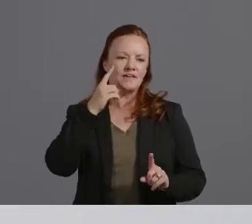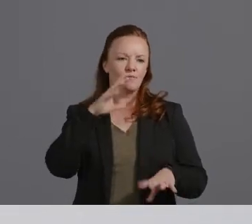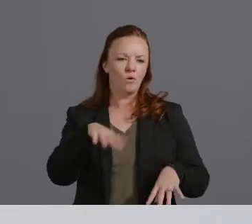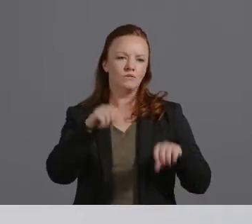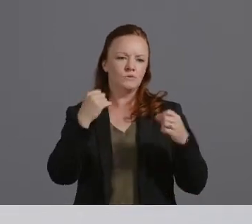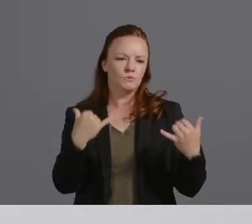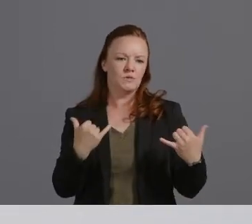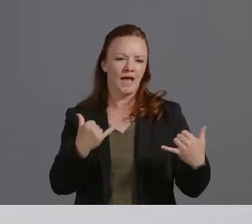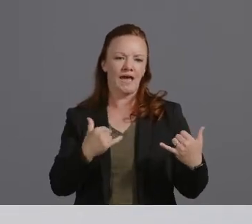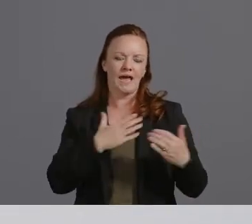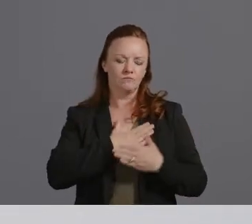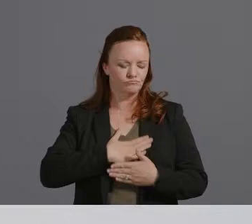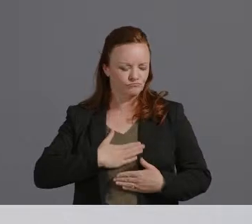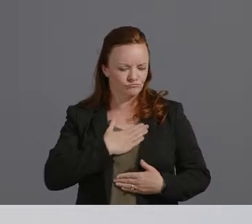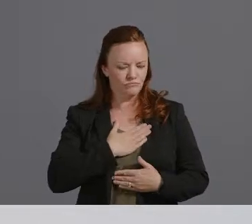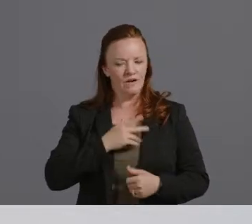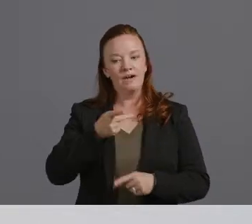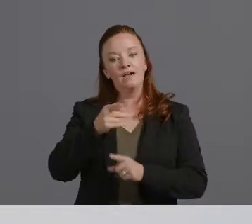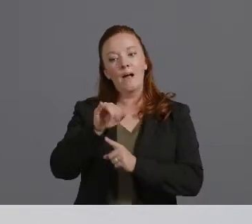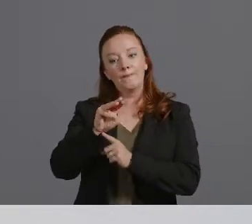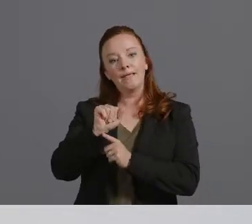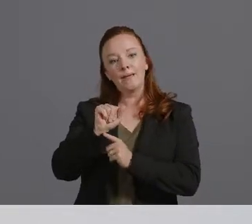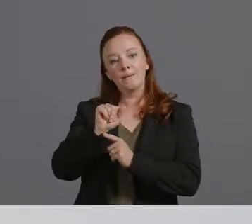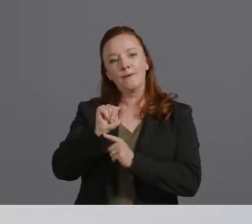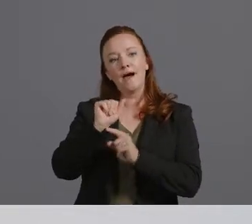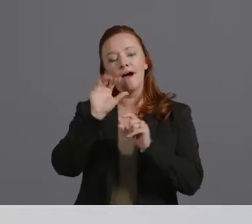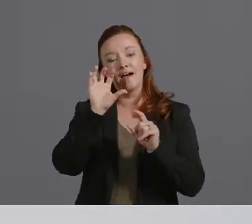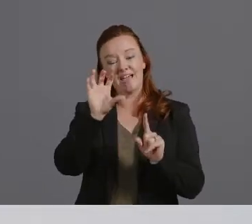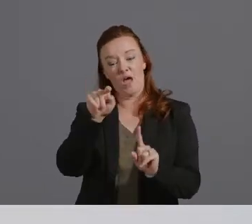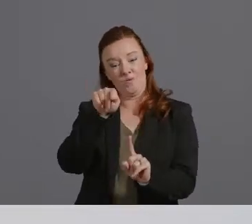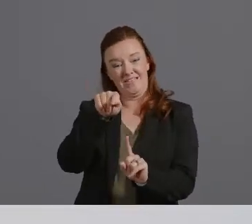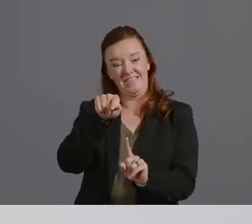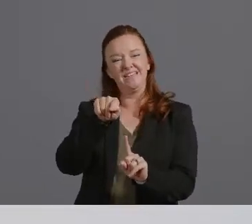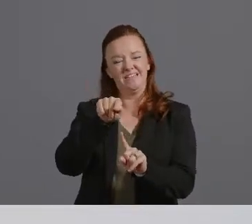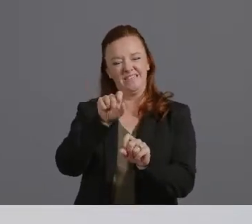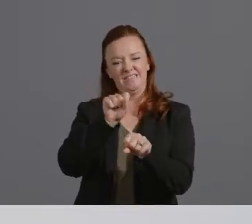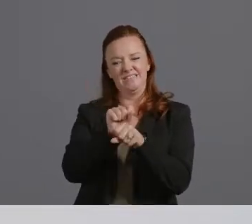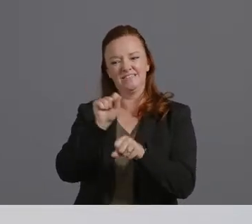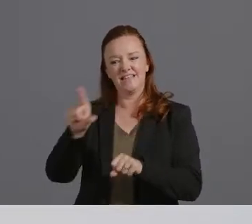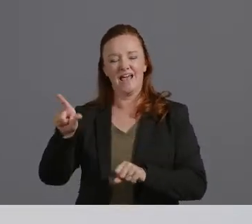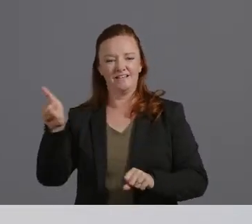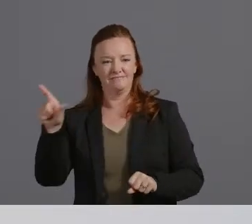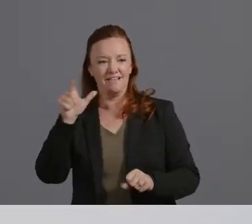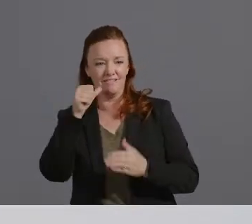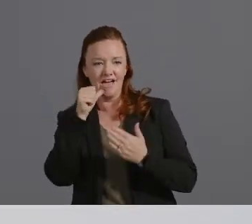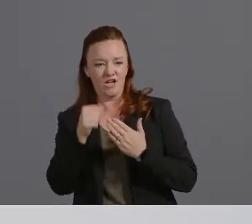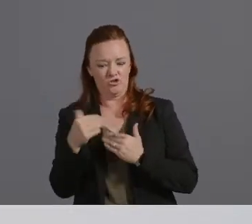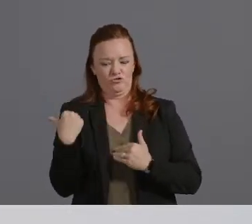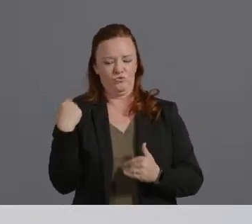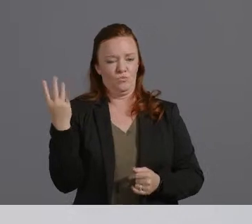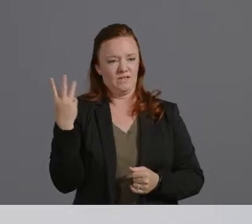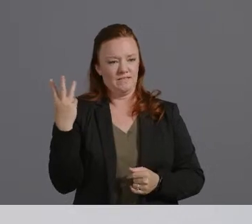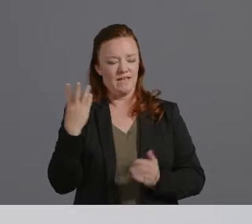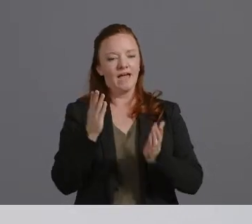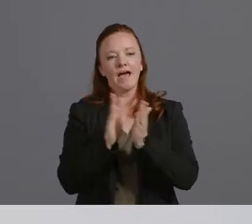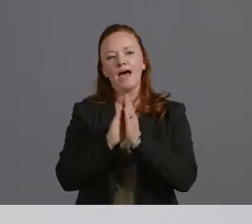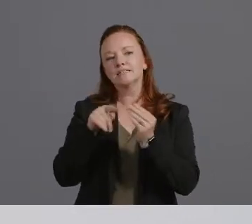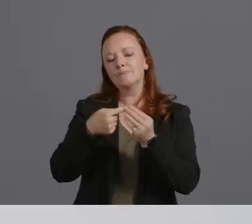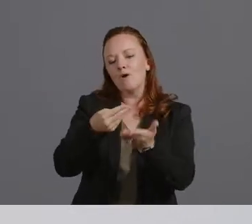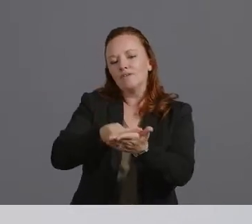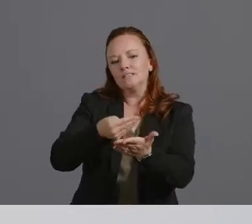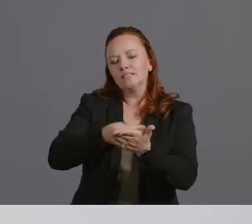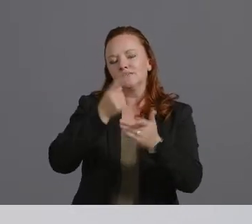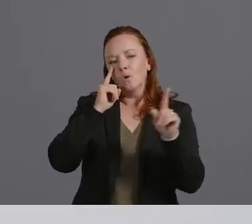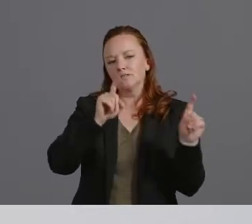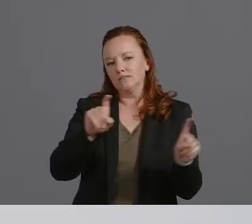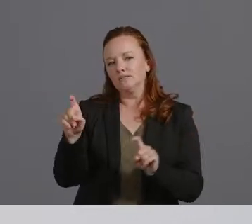it. The Pima County sent you a letter on Wednesday asking you about the testing funding. Pima